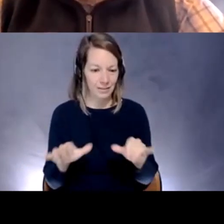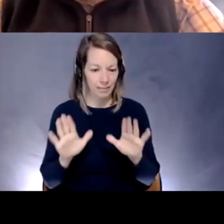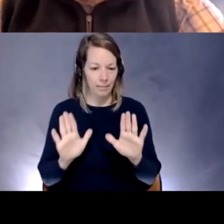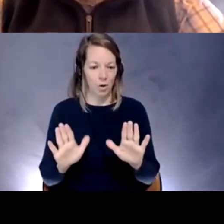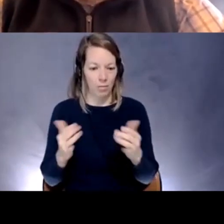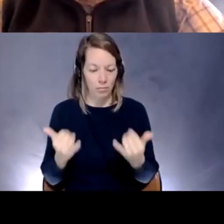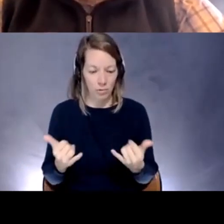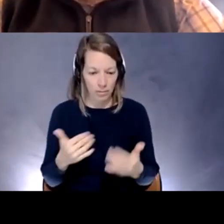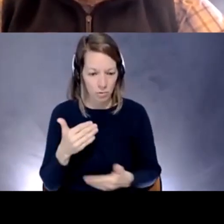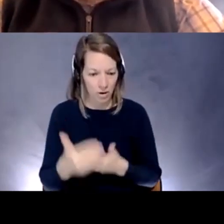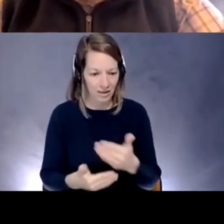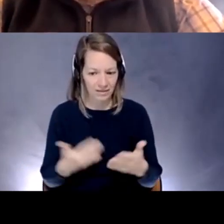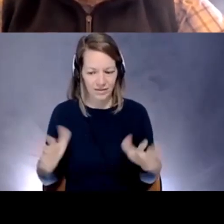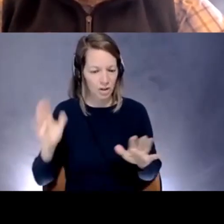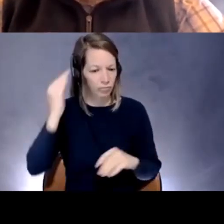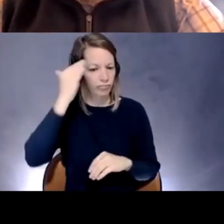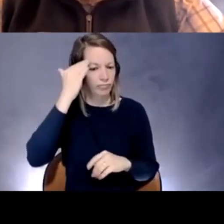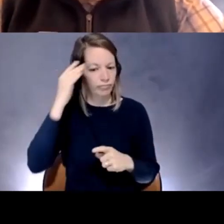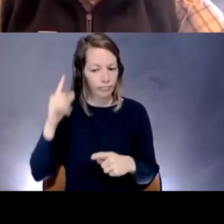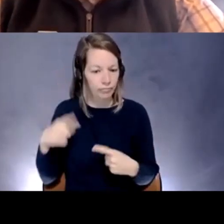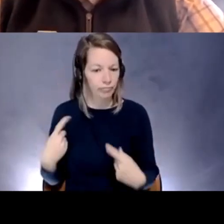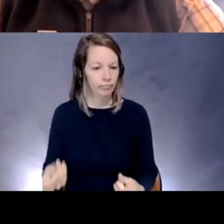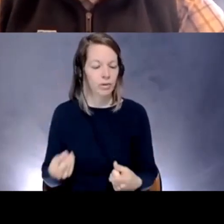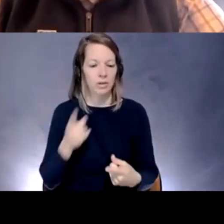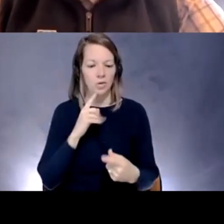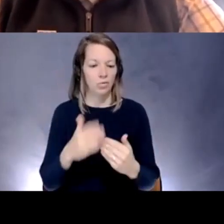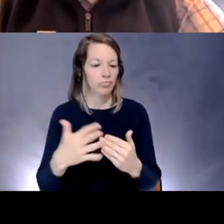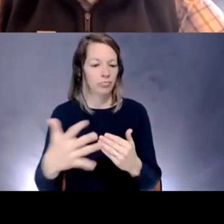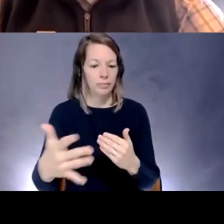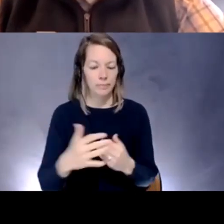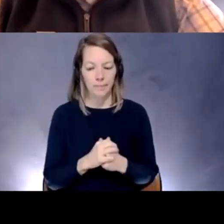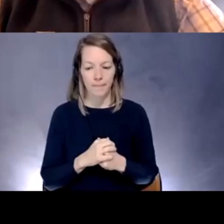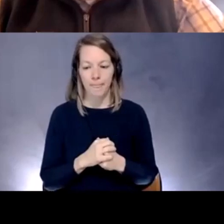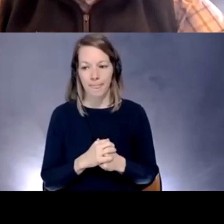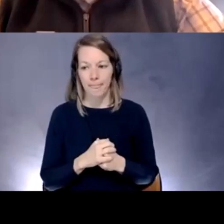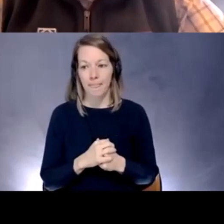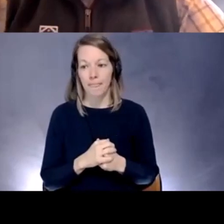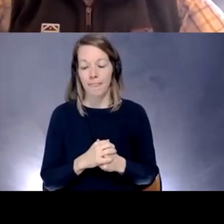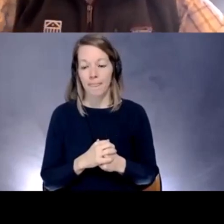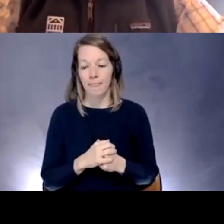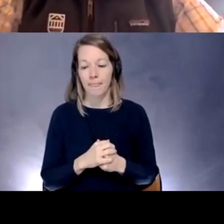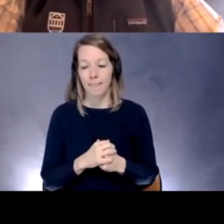lessons already learned from their development and implementation. We are